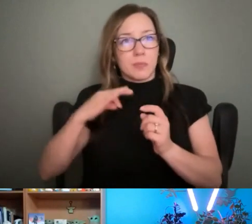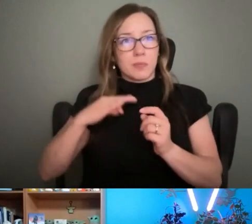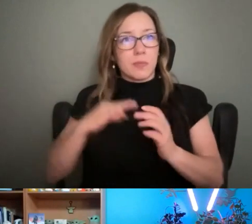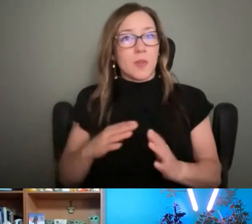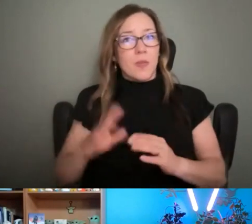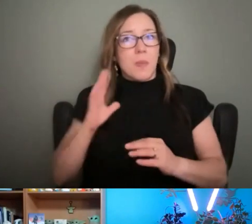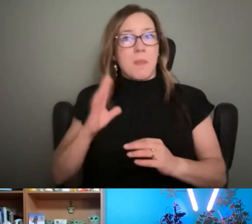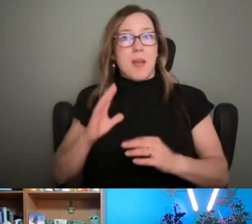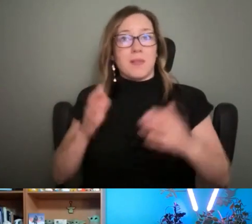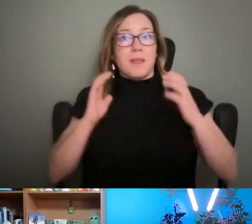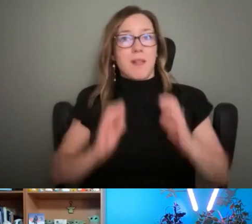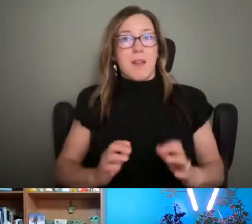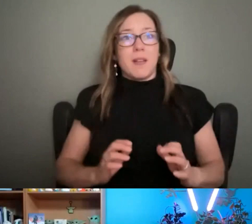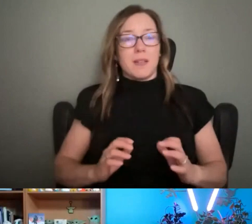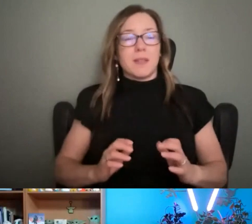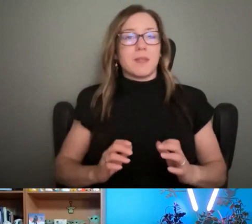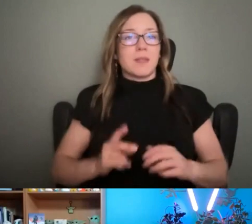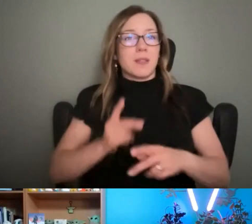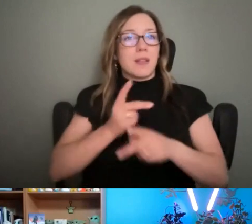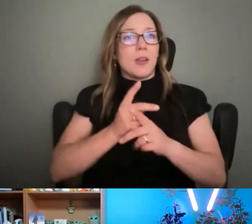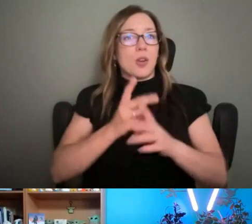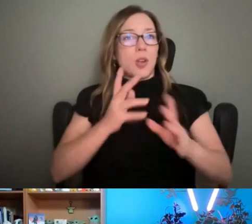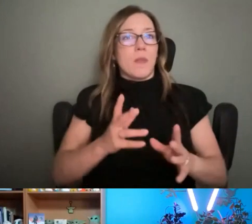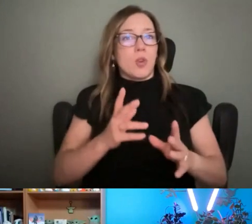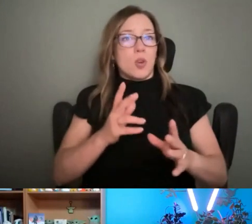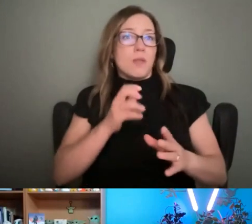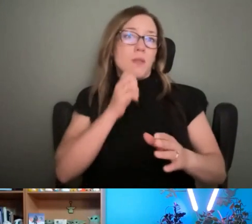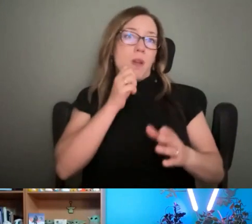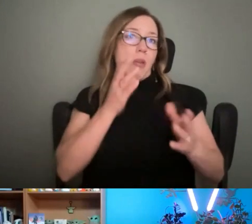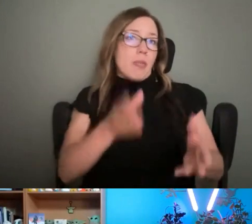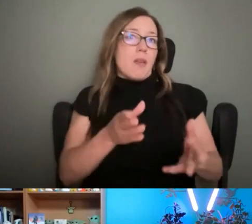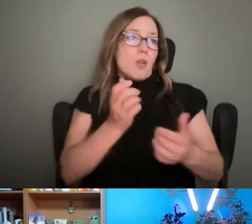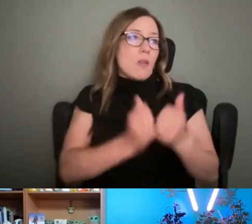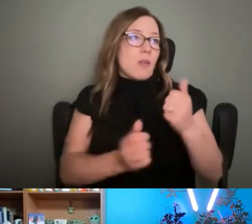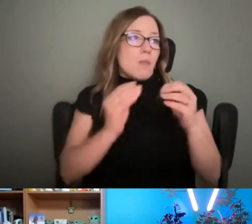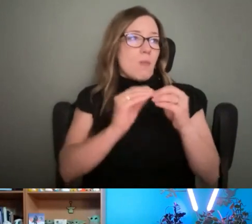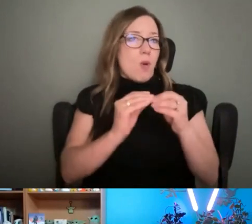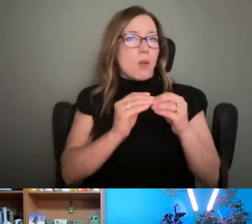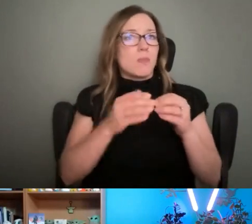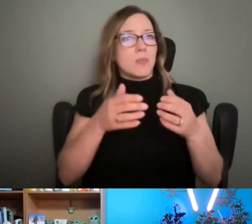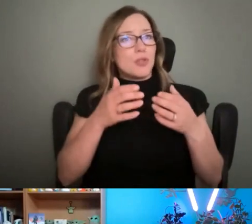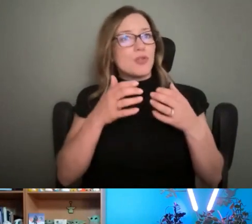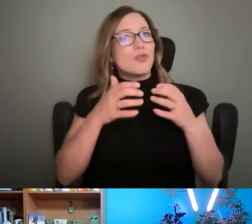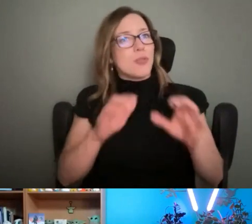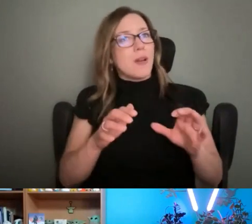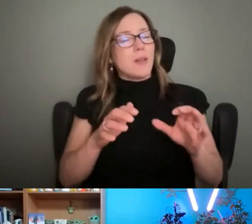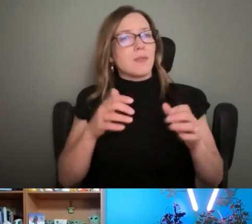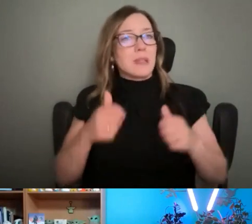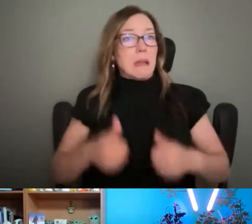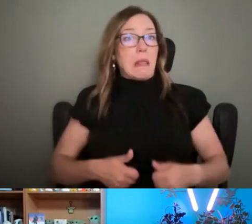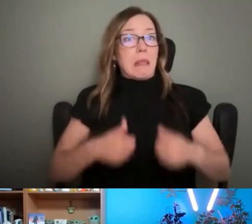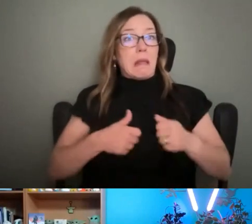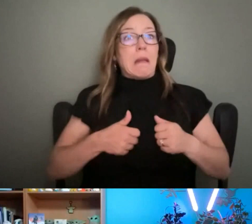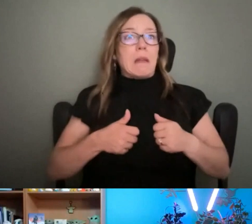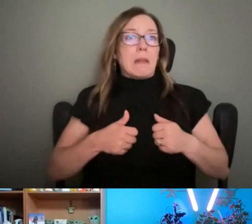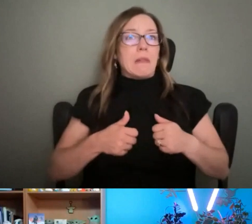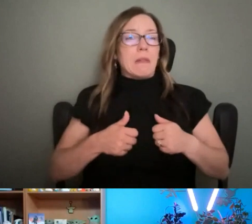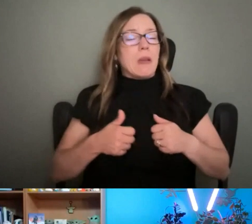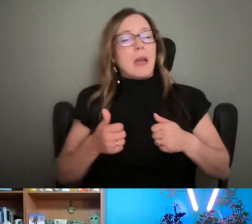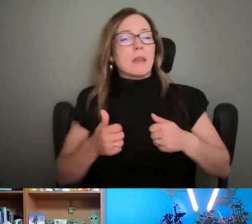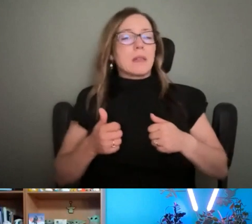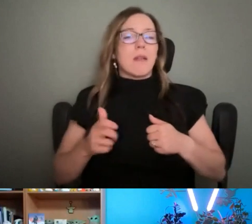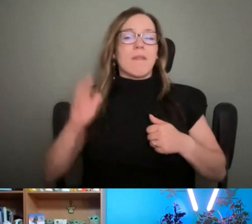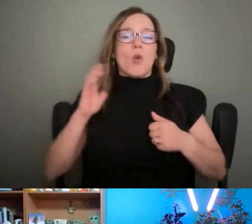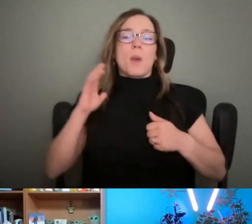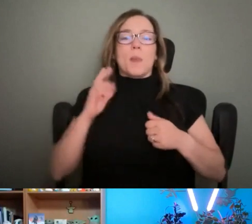clients. So once a caregiver is no longer a caregiver and they've had a chance to live as a former caregiver for a while